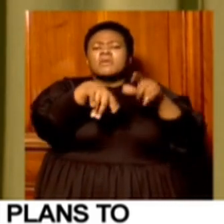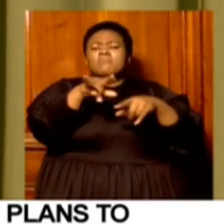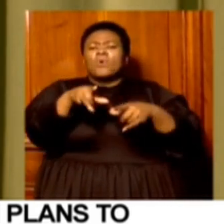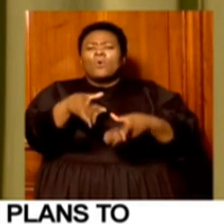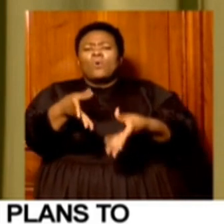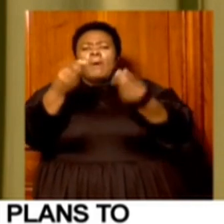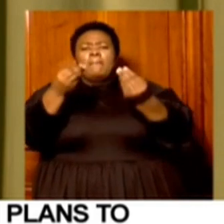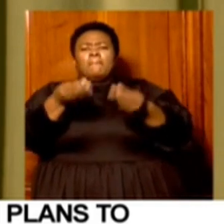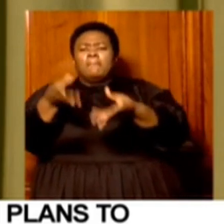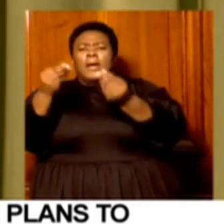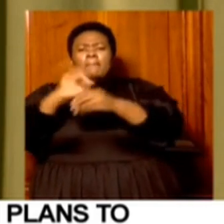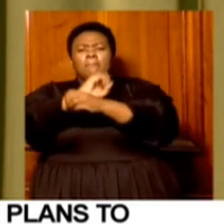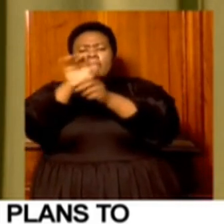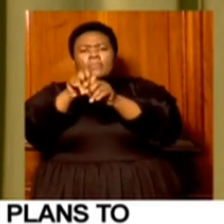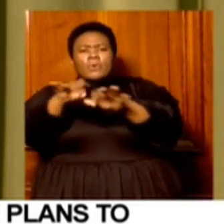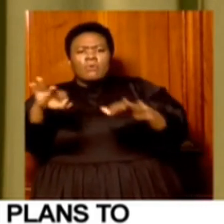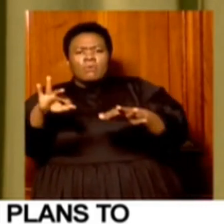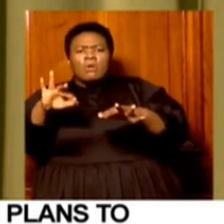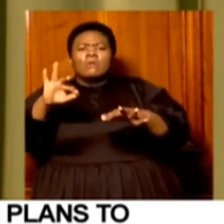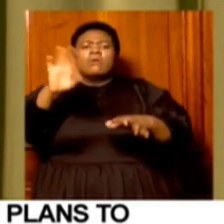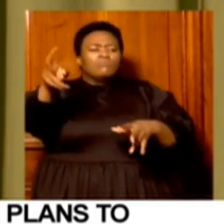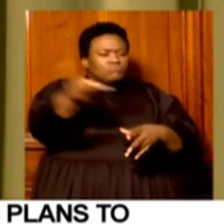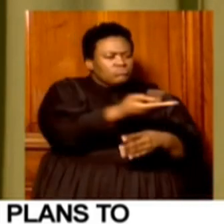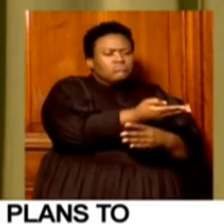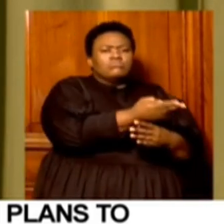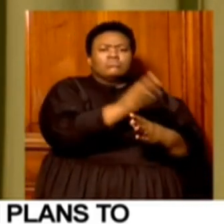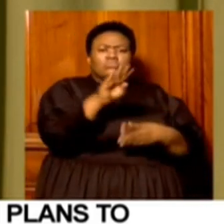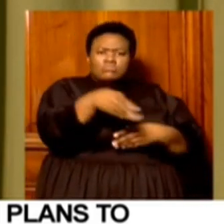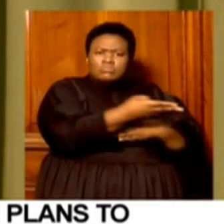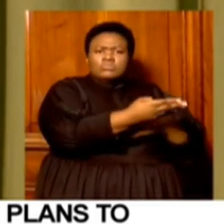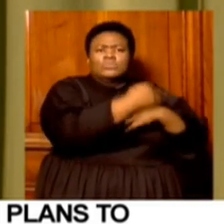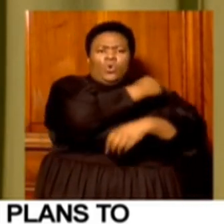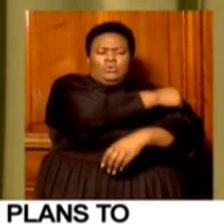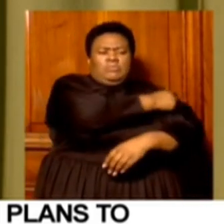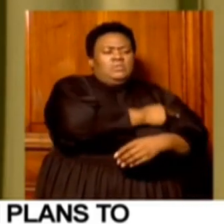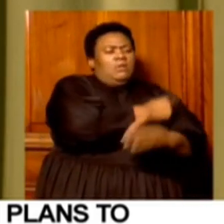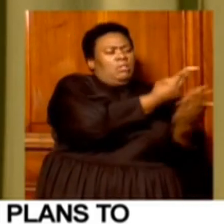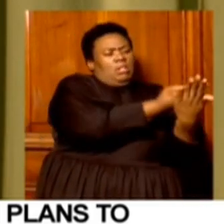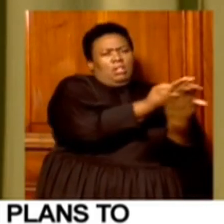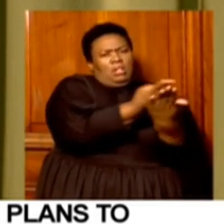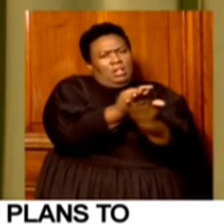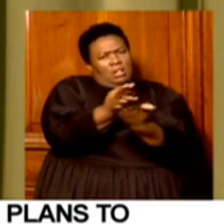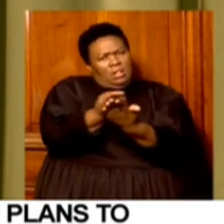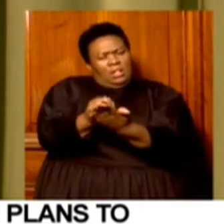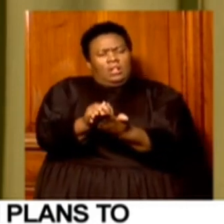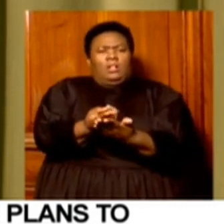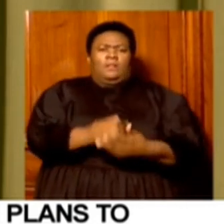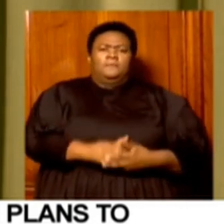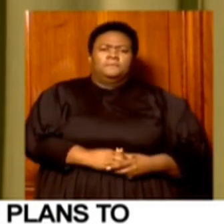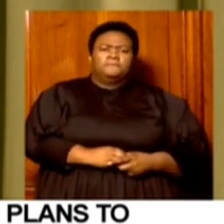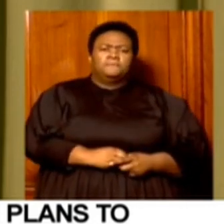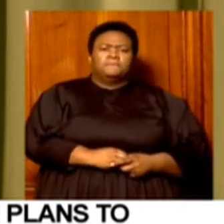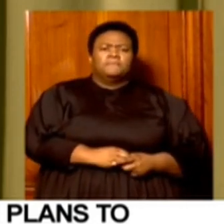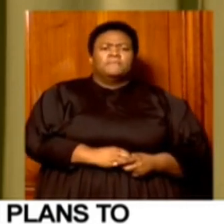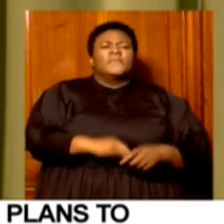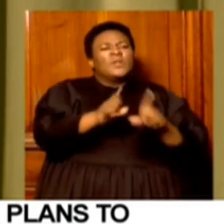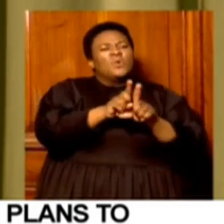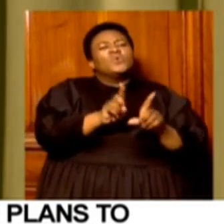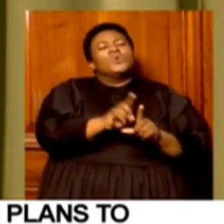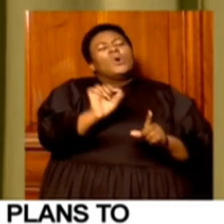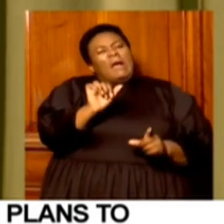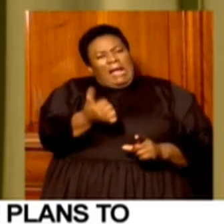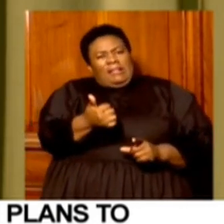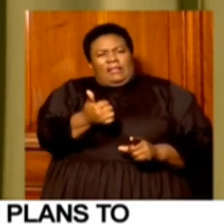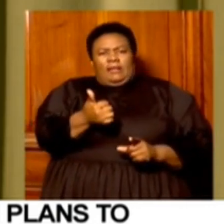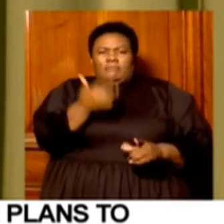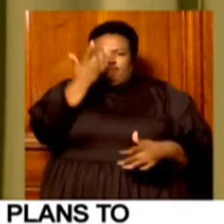accommodate people that are suffering from other diseases including COVID-19. But once we